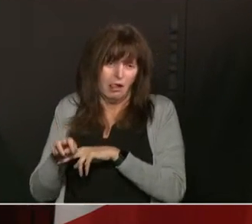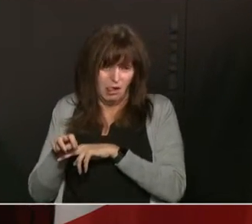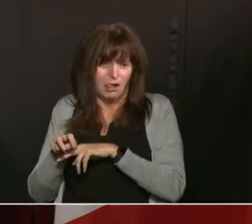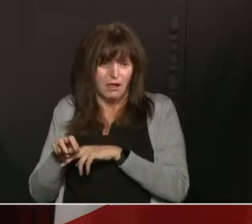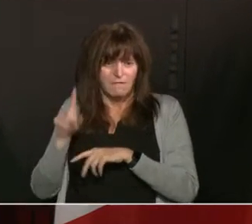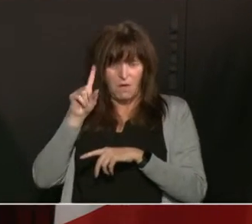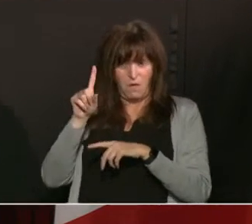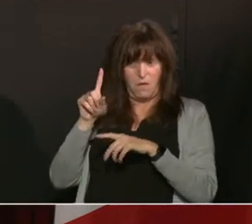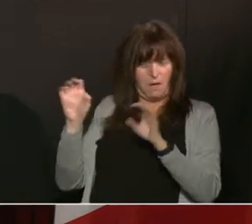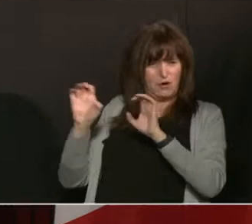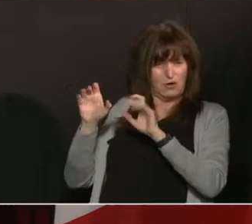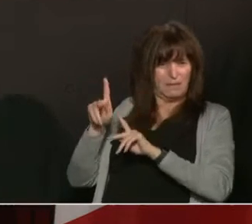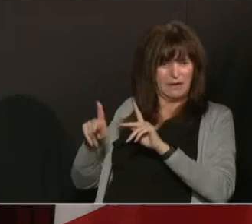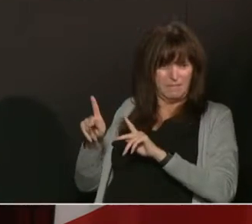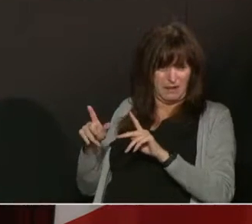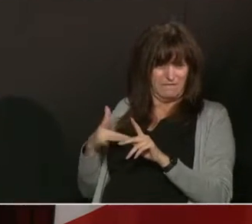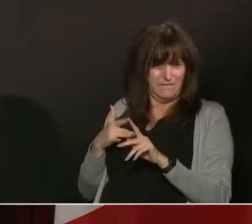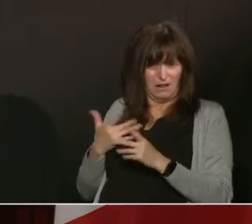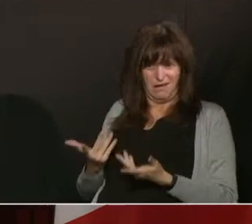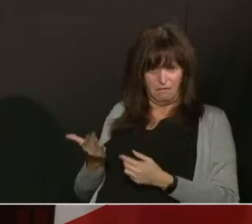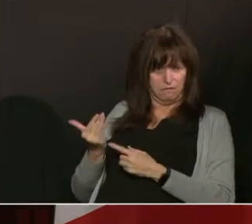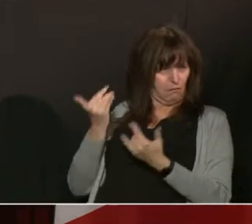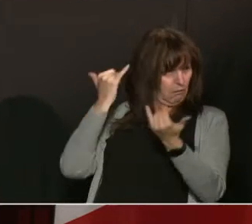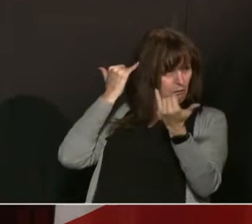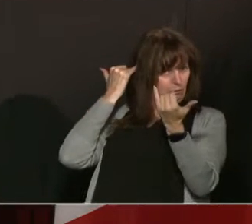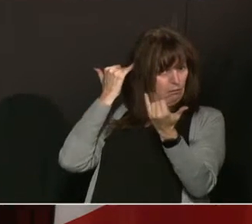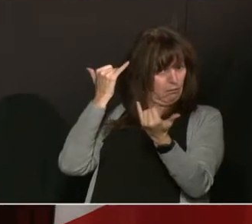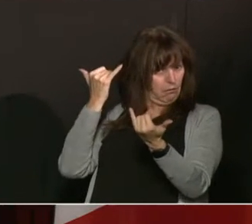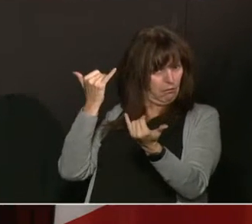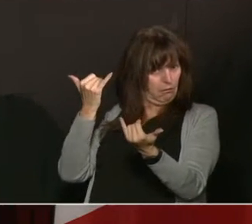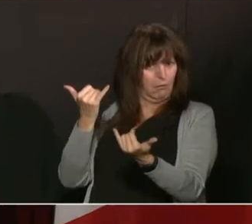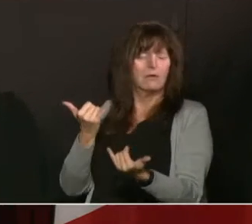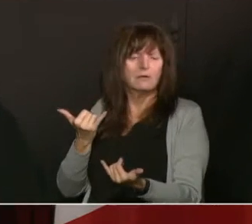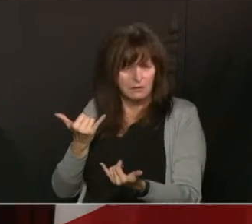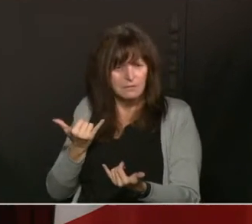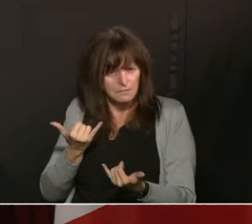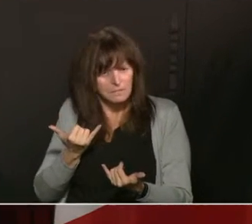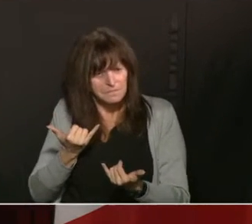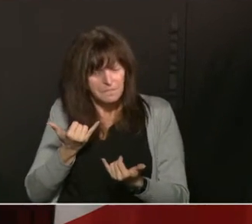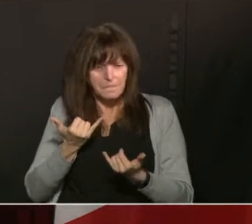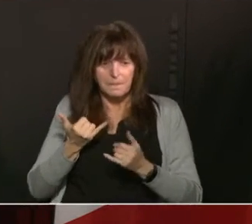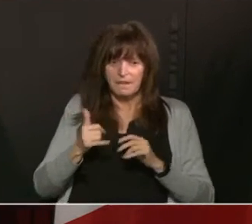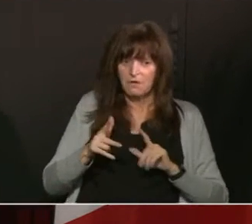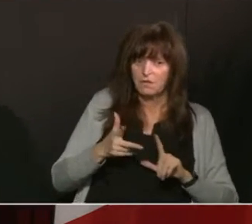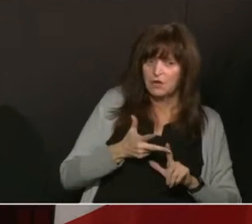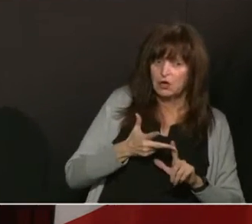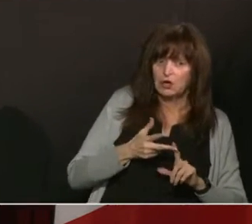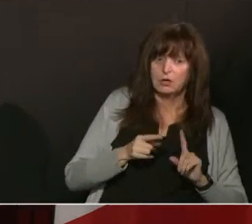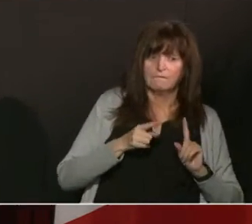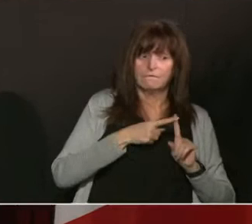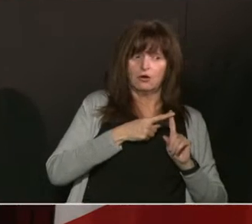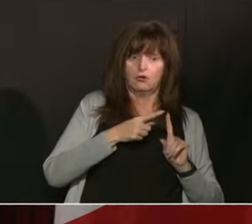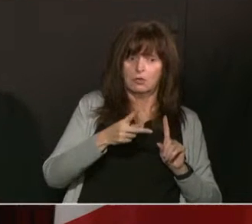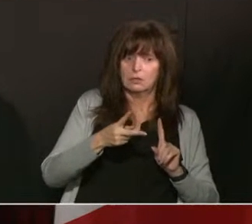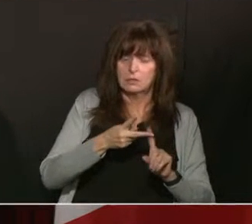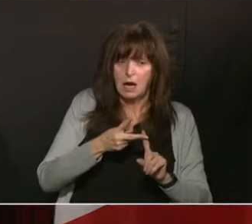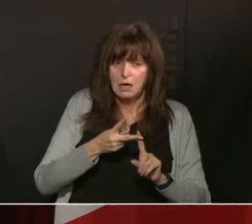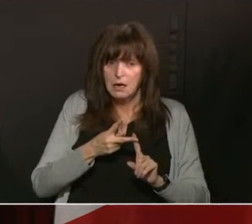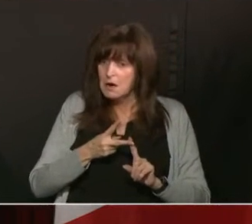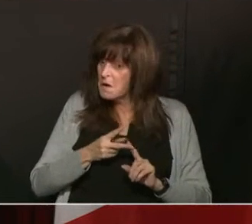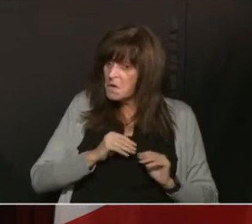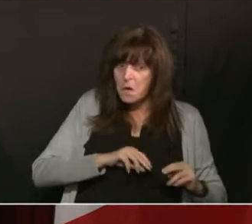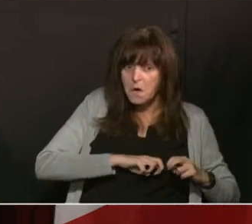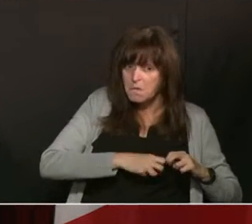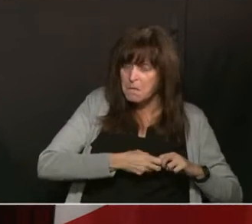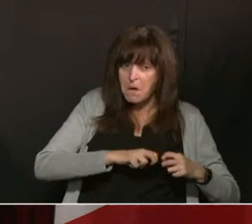we thought it was very reasonable for the third dose, especially if you didn't have any significant reaction after first and second. The third most likely would